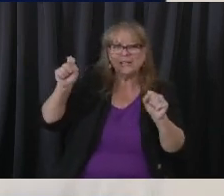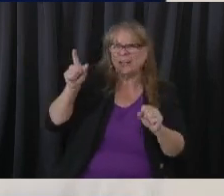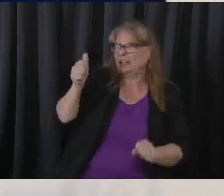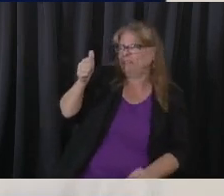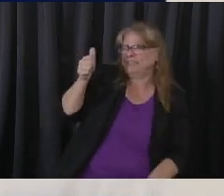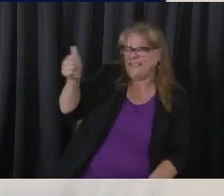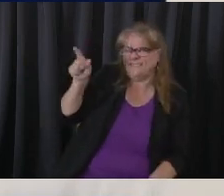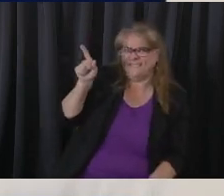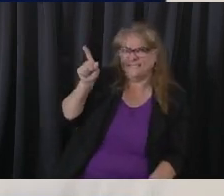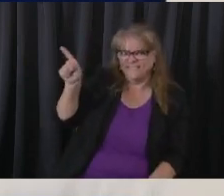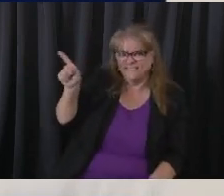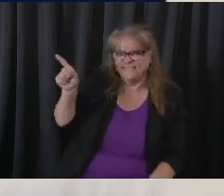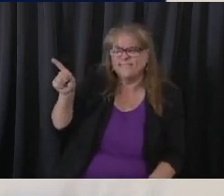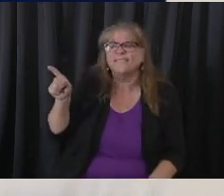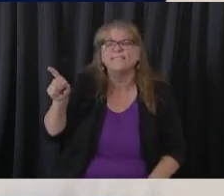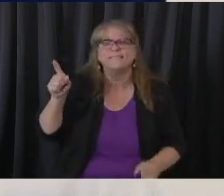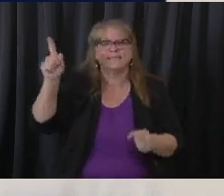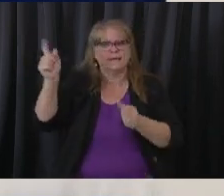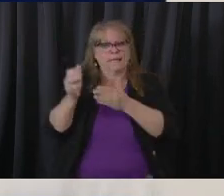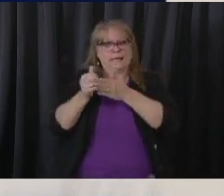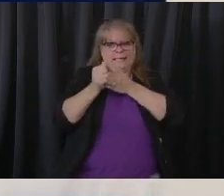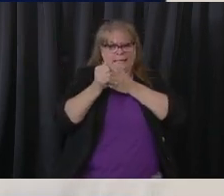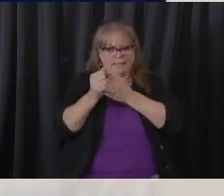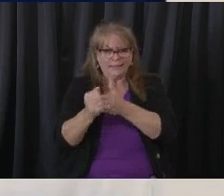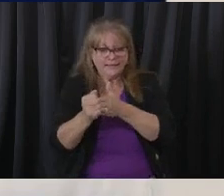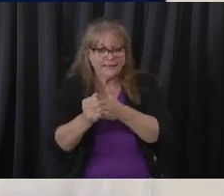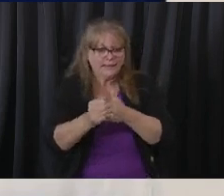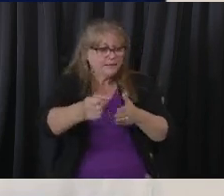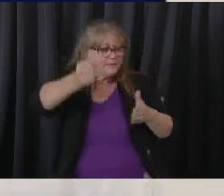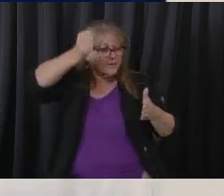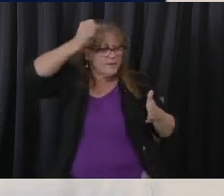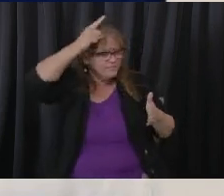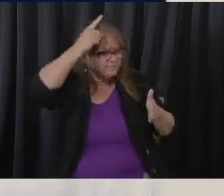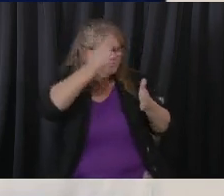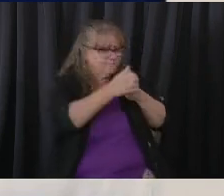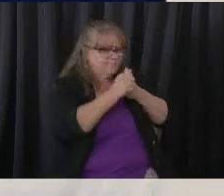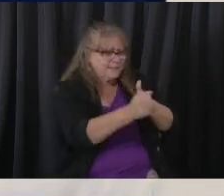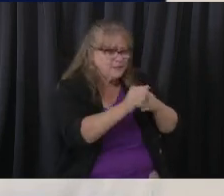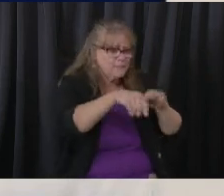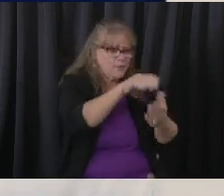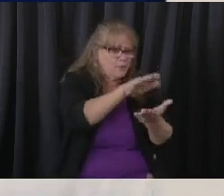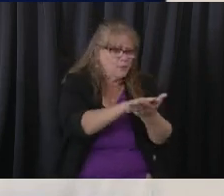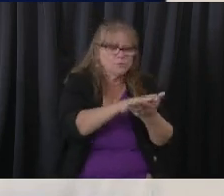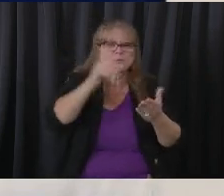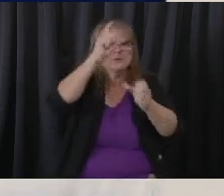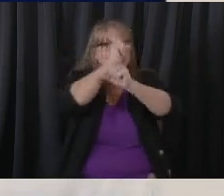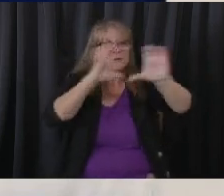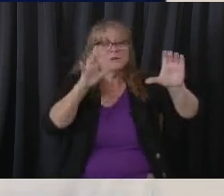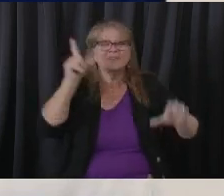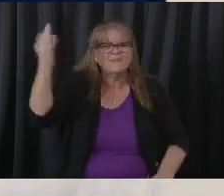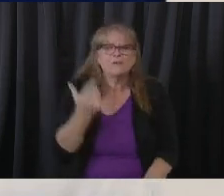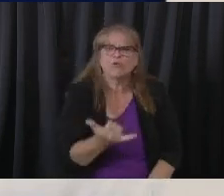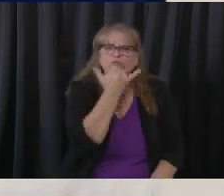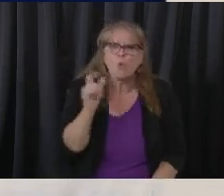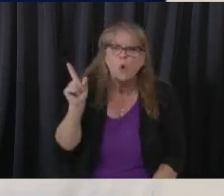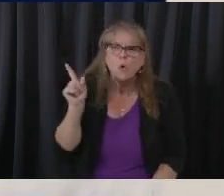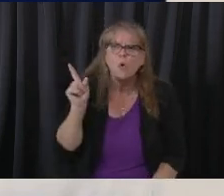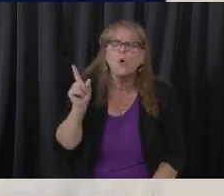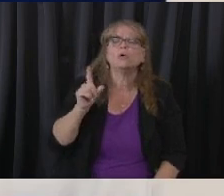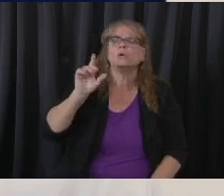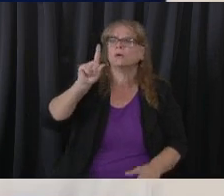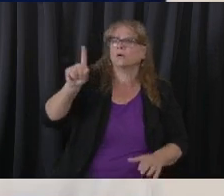with regard to his counsel and what he's advising people to do. When he says, don't be afraid, you've heard me say very similar things.